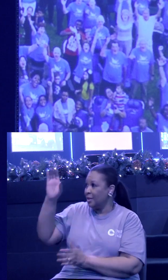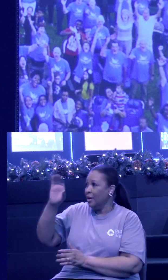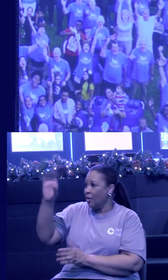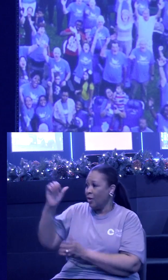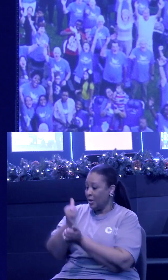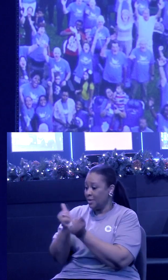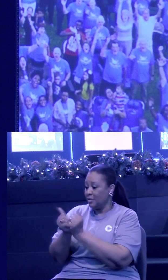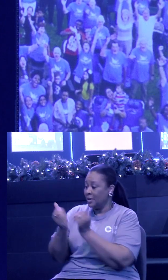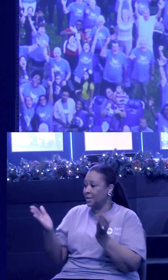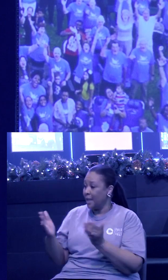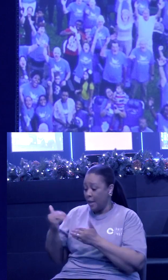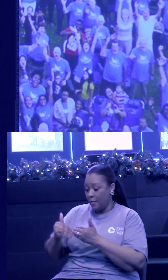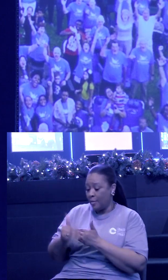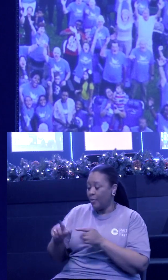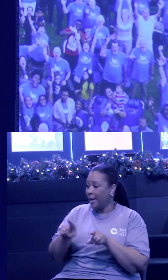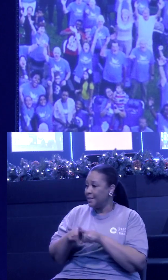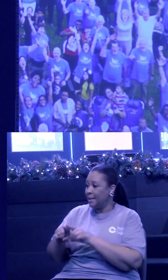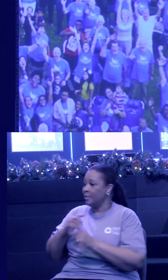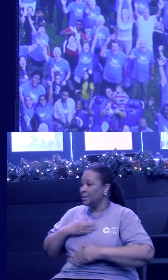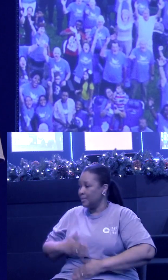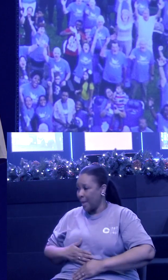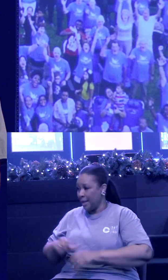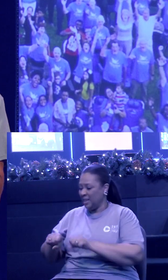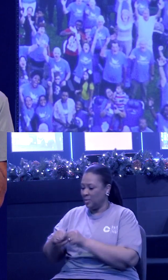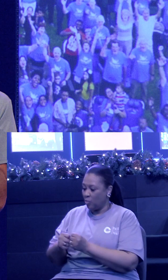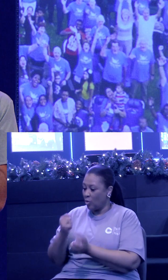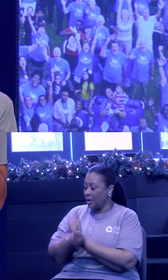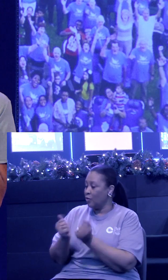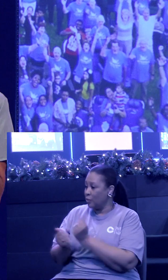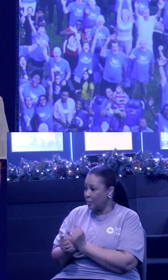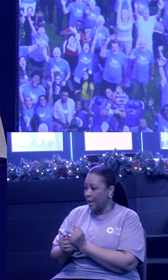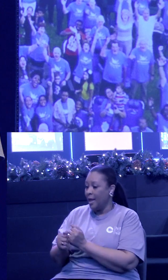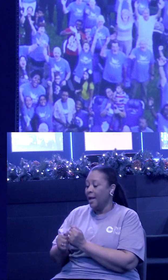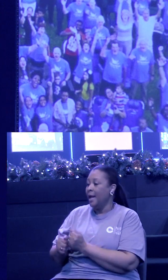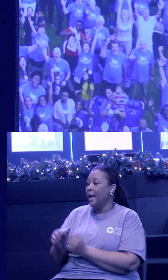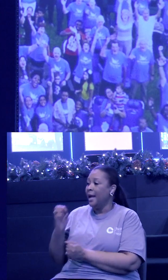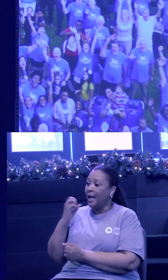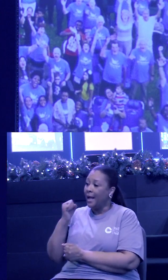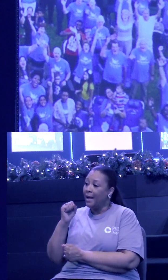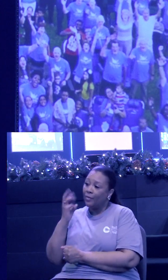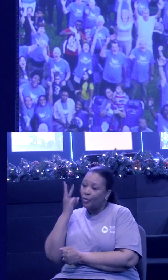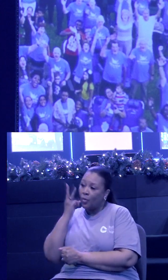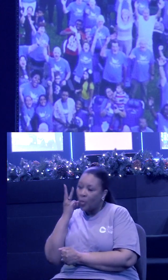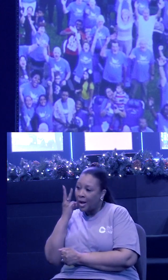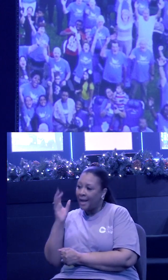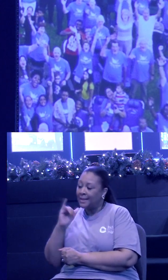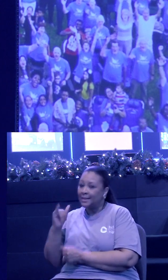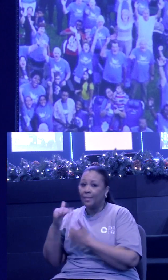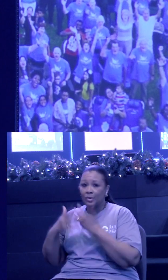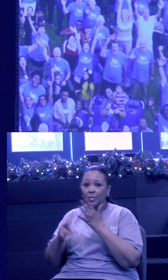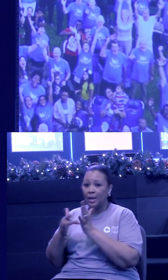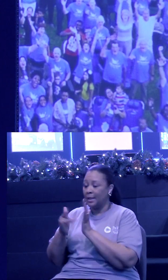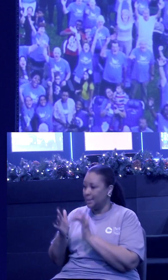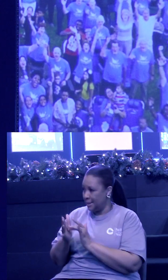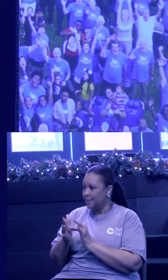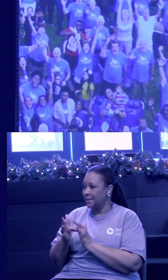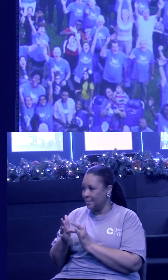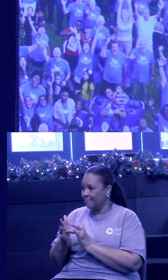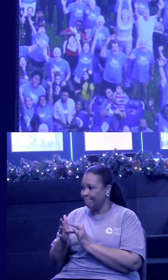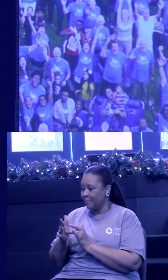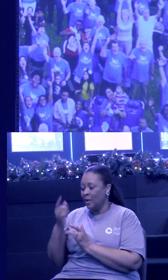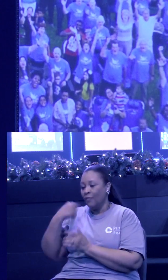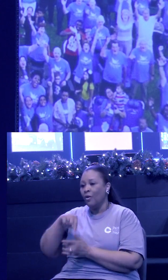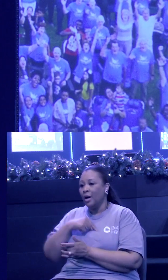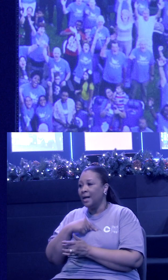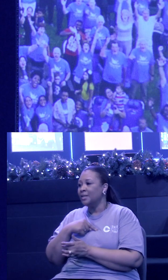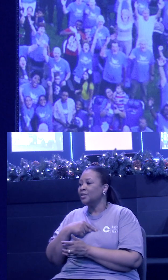the bread, which represents his body that was broken, the juice, which represents his life, the blood that he shed on the cross. It's a chance for us